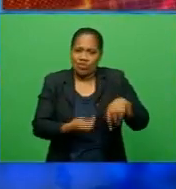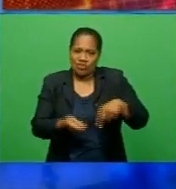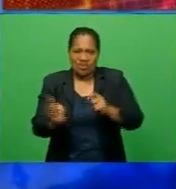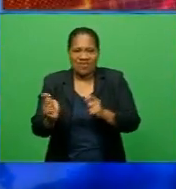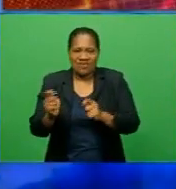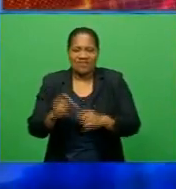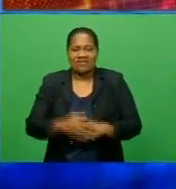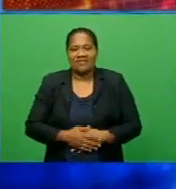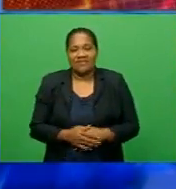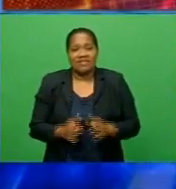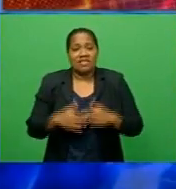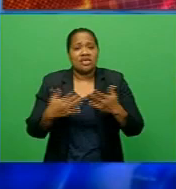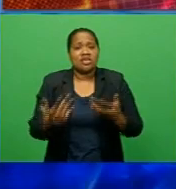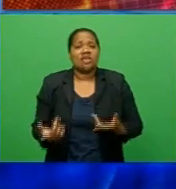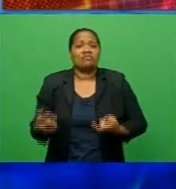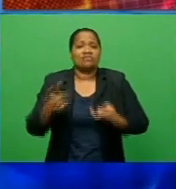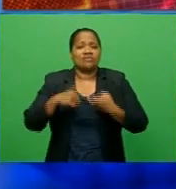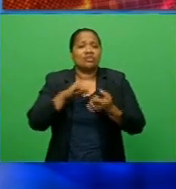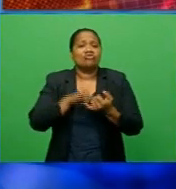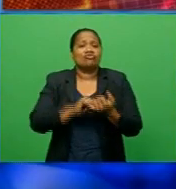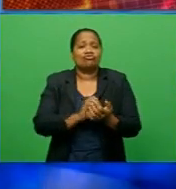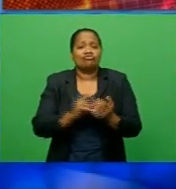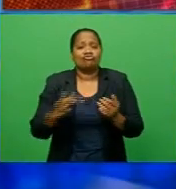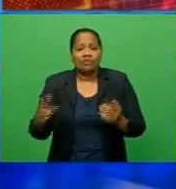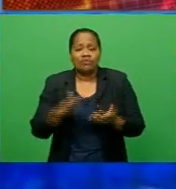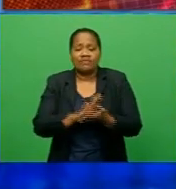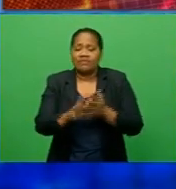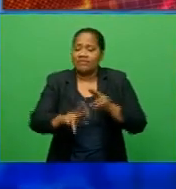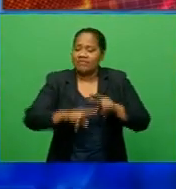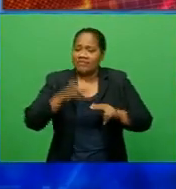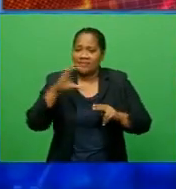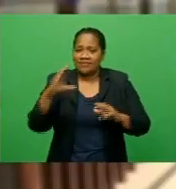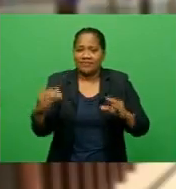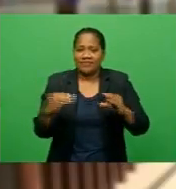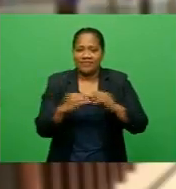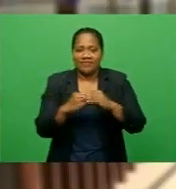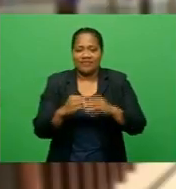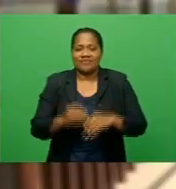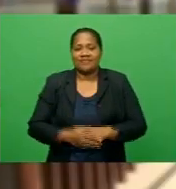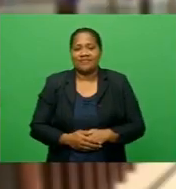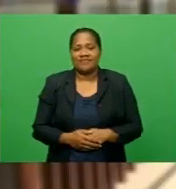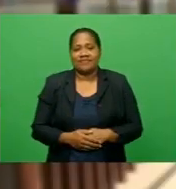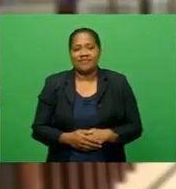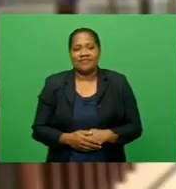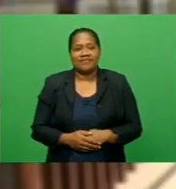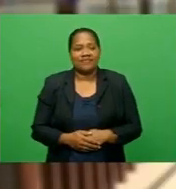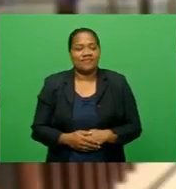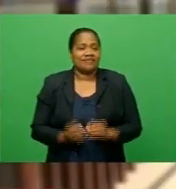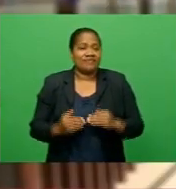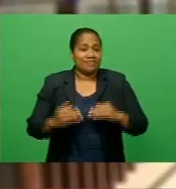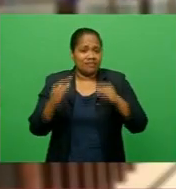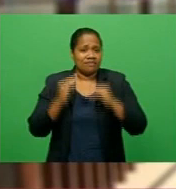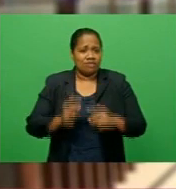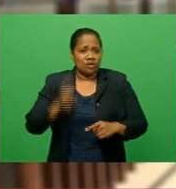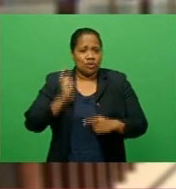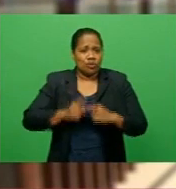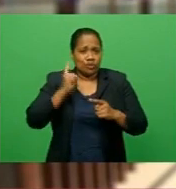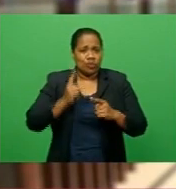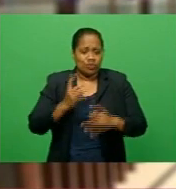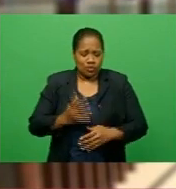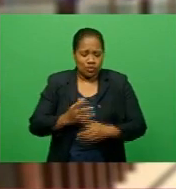We now join Sharon from HFC Bank with the latest from the money market. A quick update on the foreign exchange